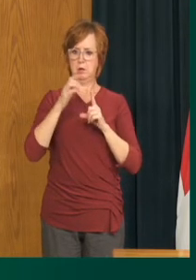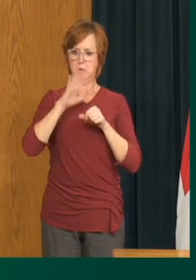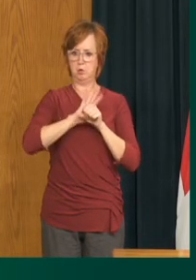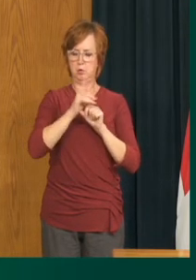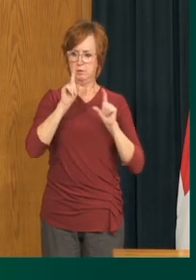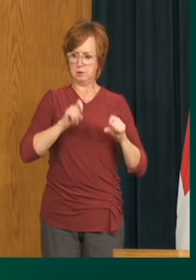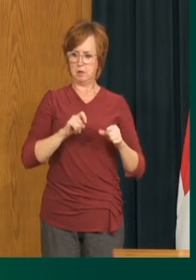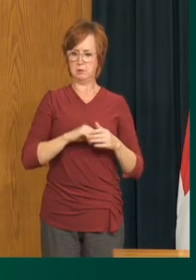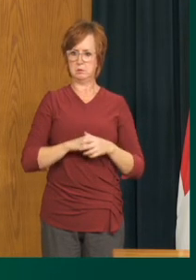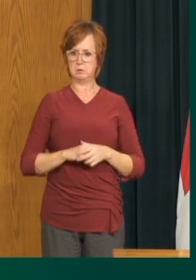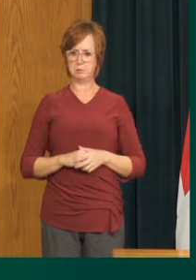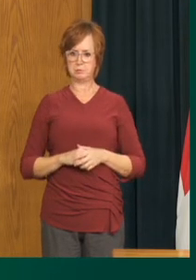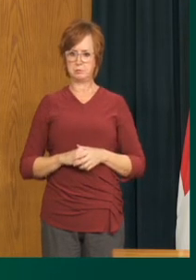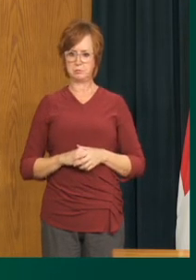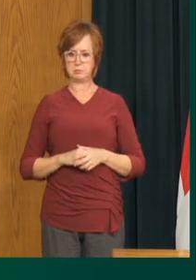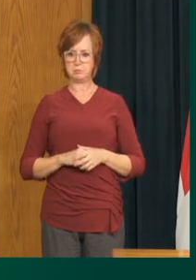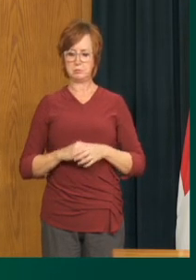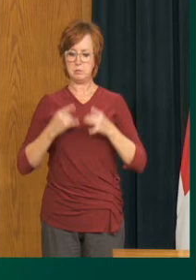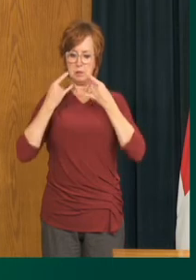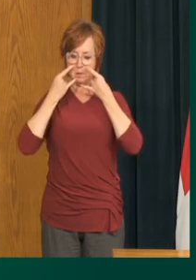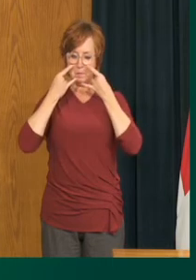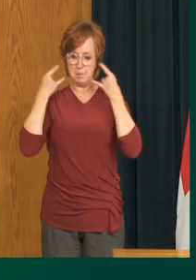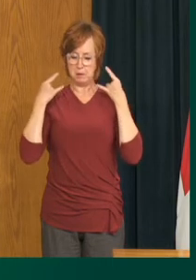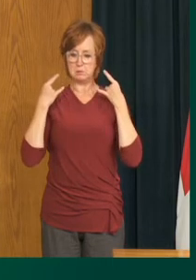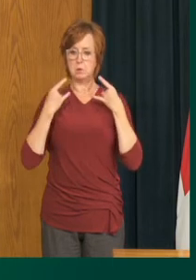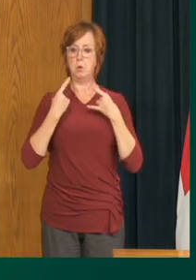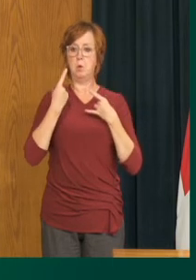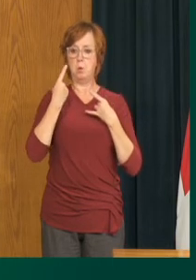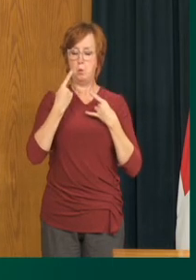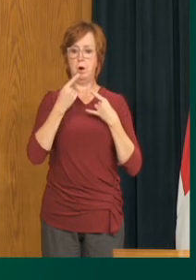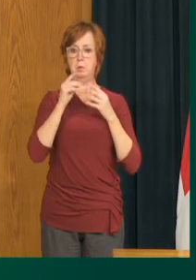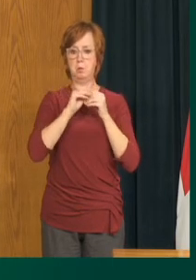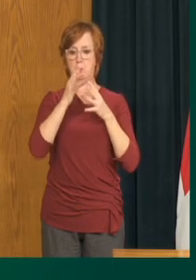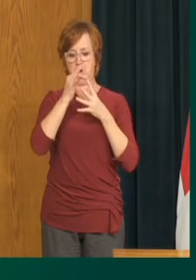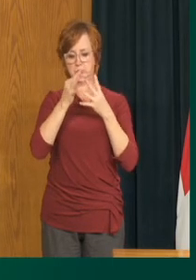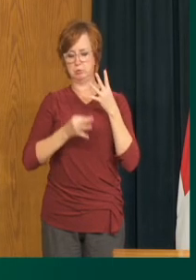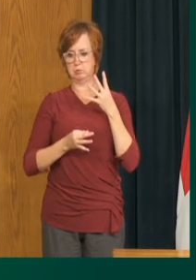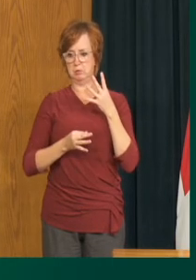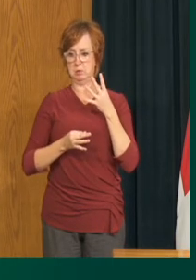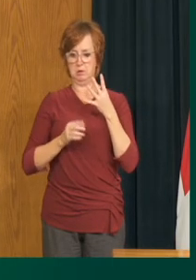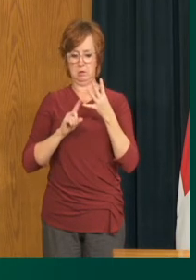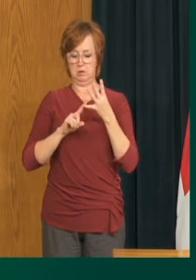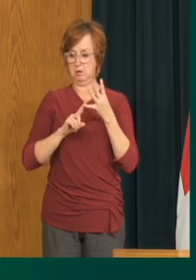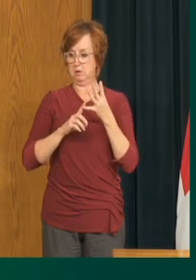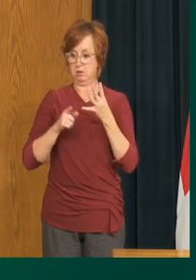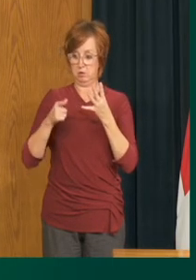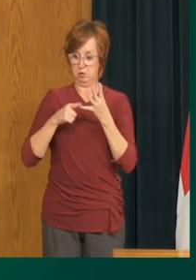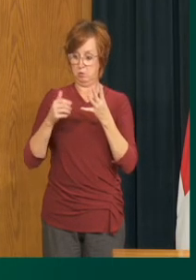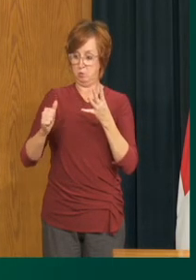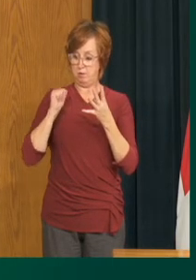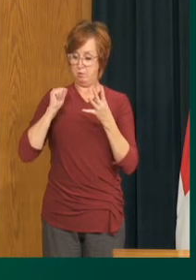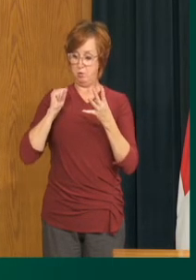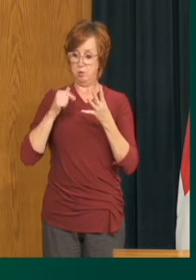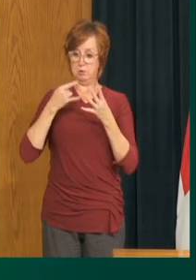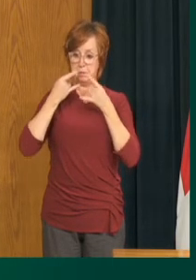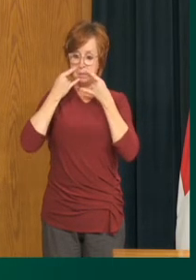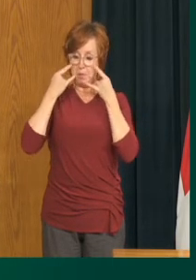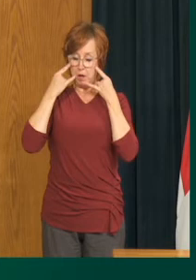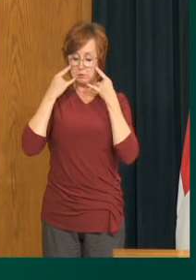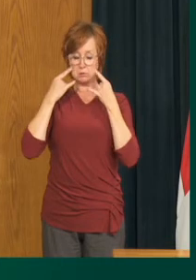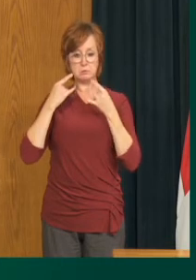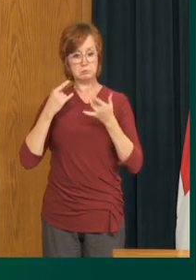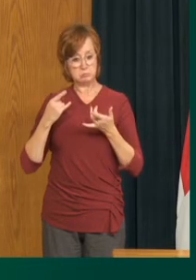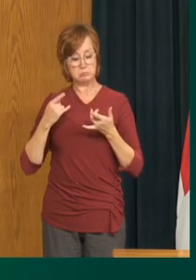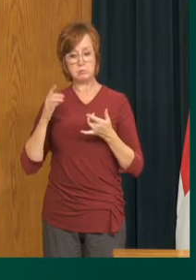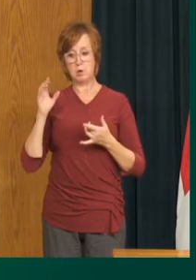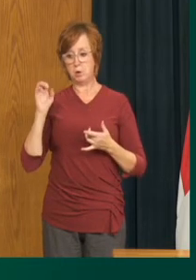at the first opportunity. Masks are a layer of protection. If there are some people that are choosing not to wear those masks, and I would say that